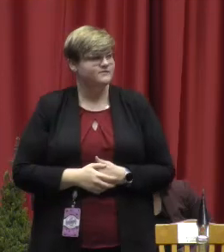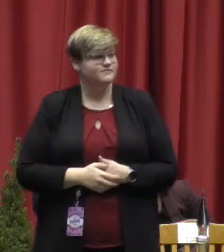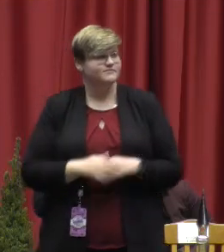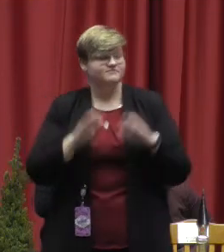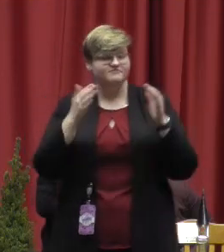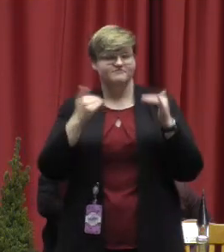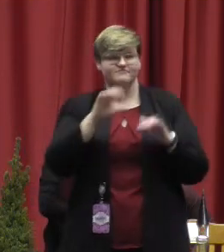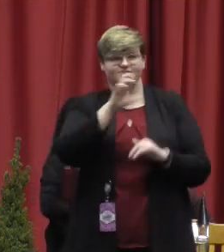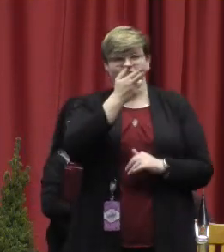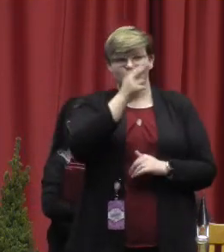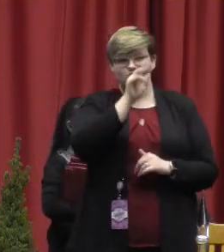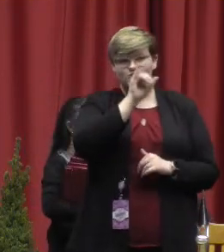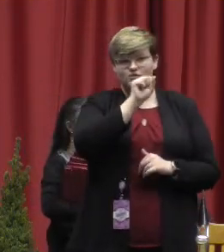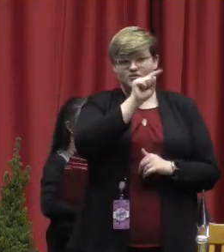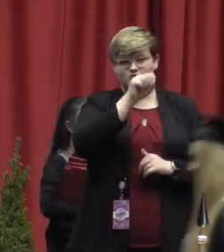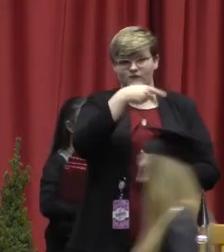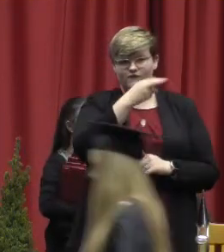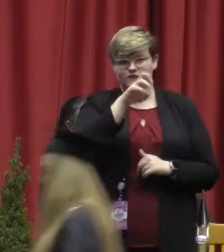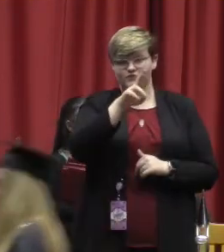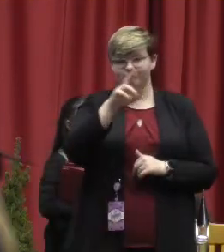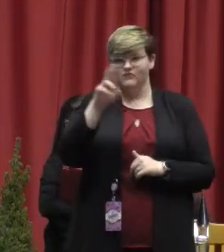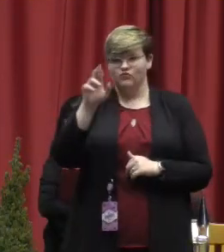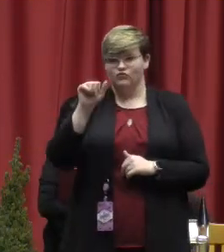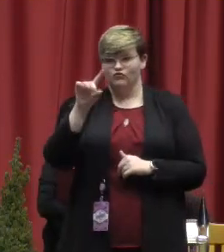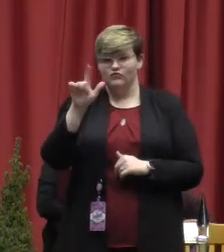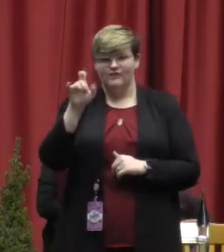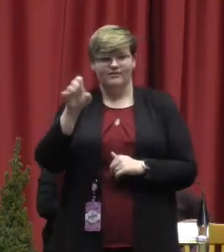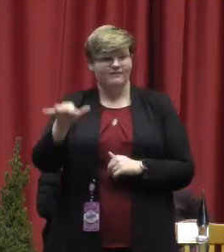Christopher Rackley.